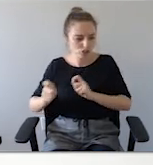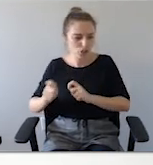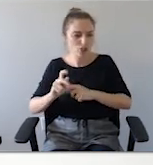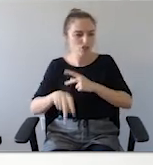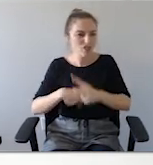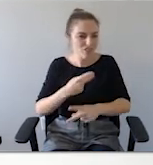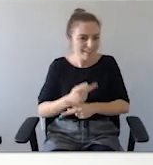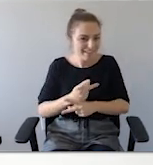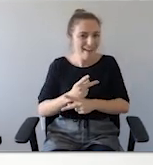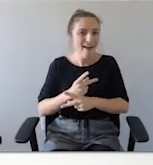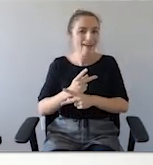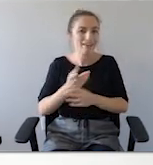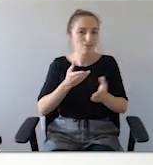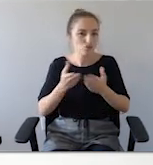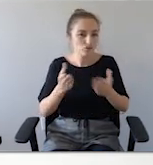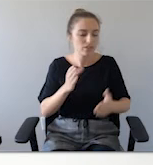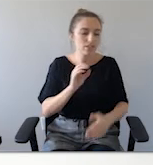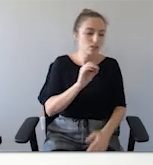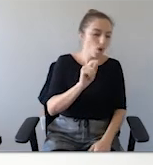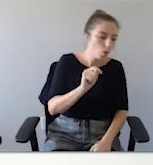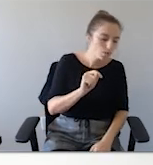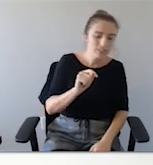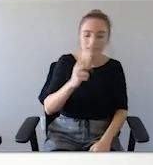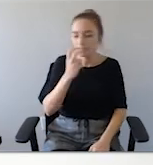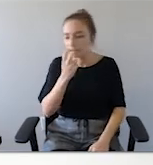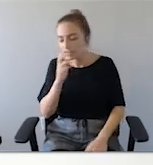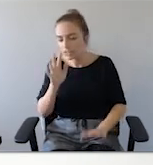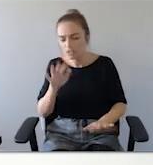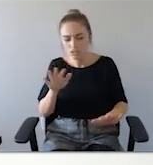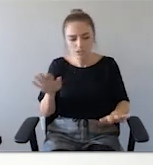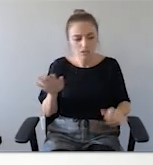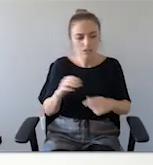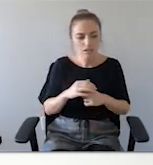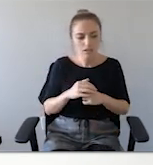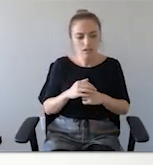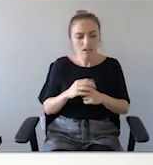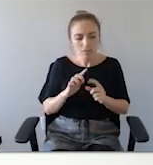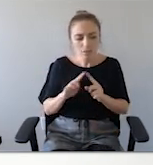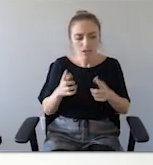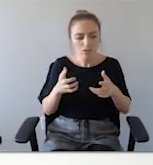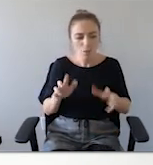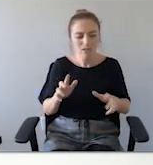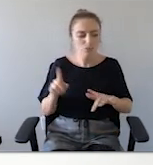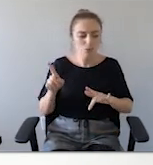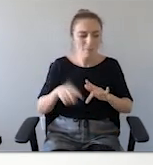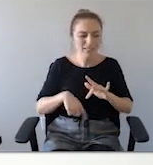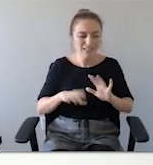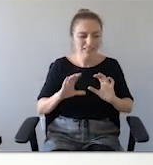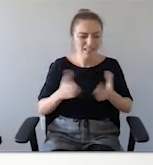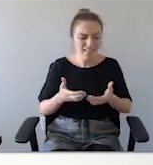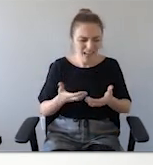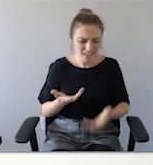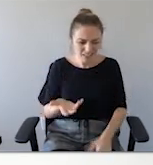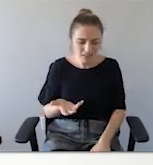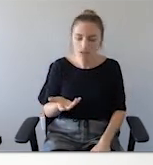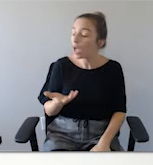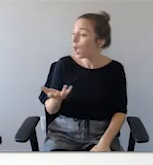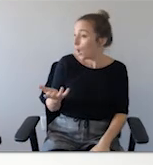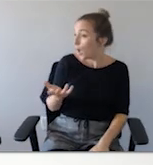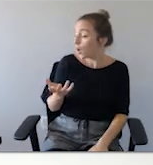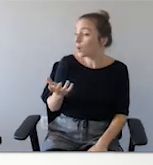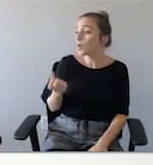OT, and we're doing this because he's doing so well, and we don't want him to miss the class time. Well, I mean, and that's